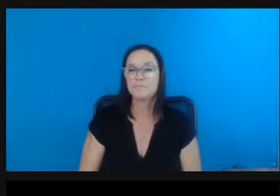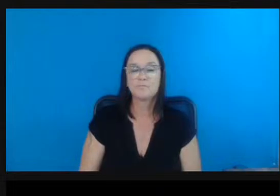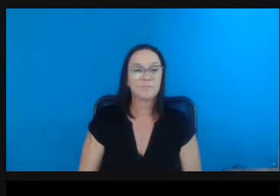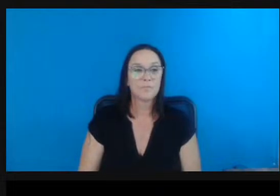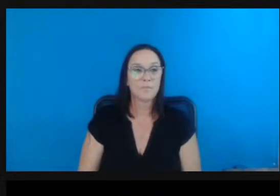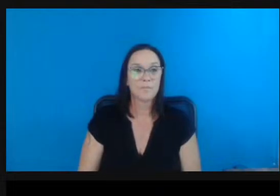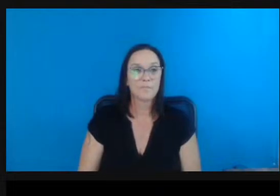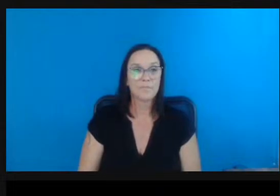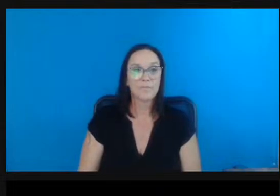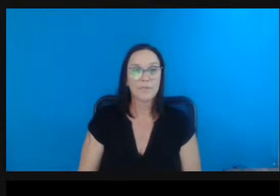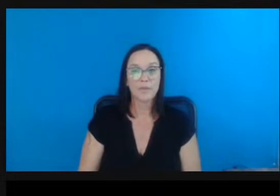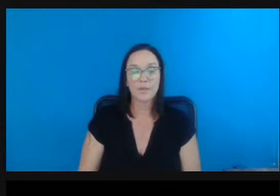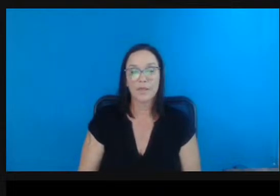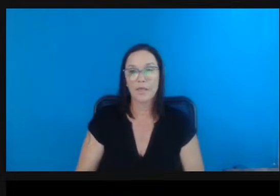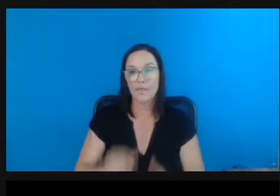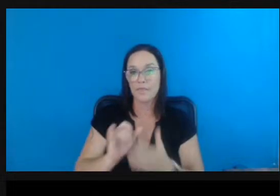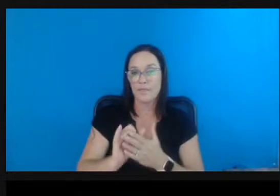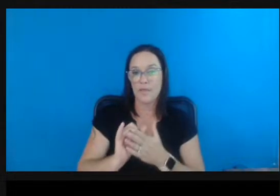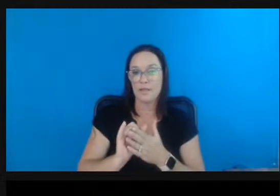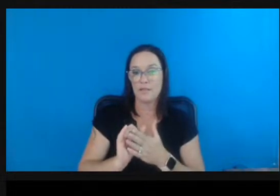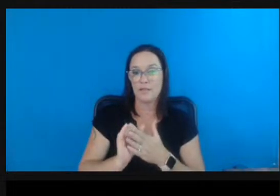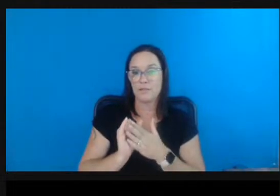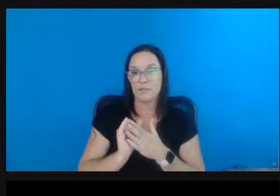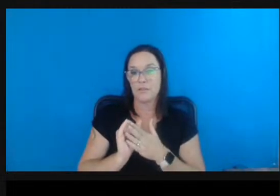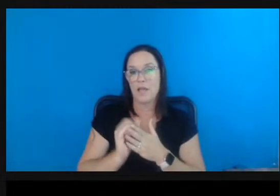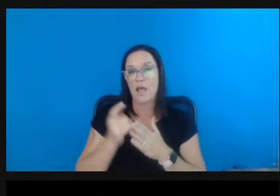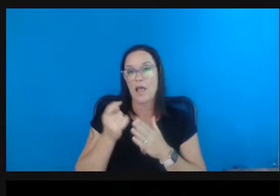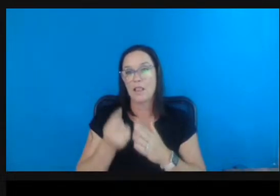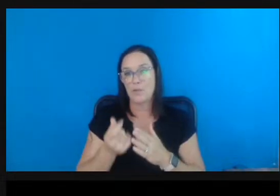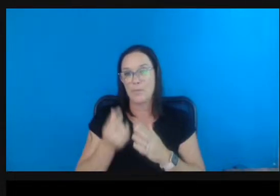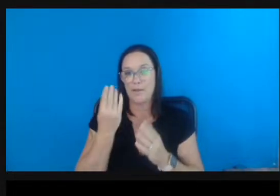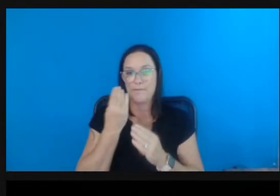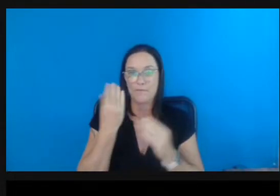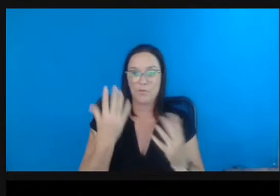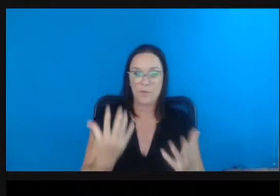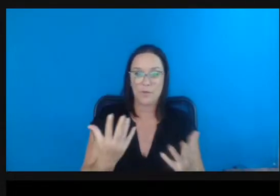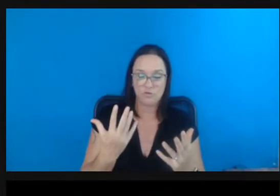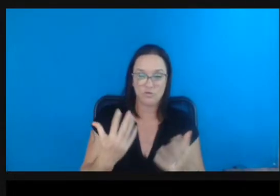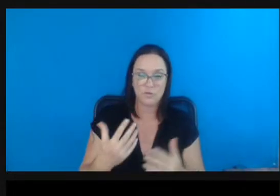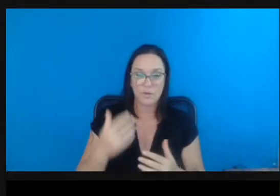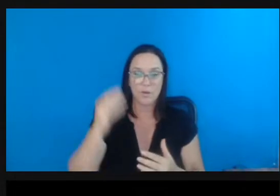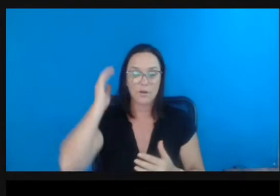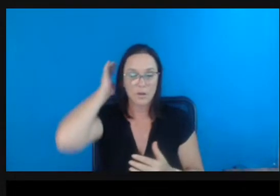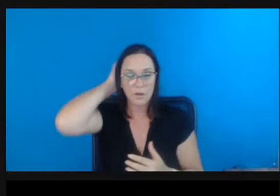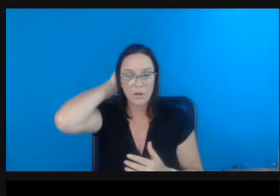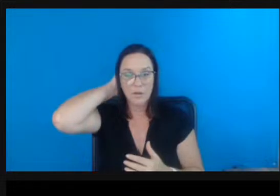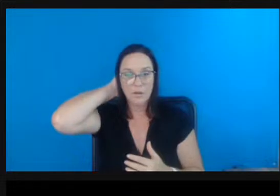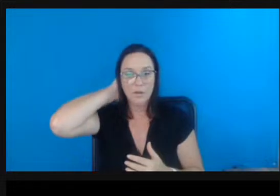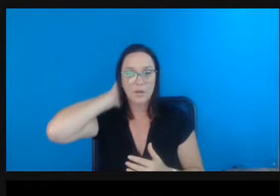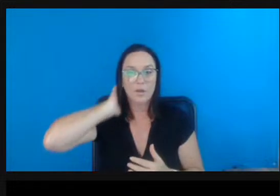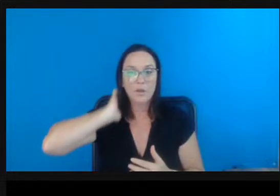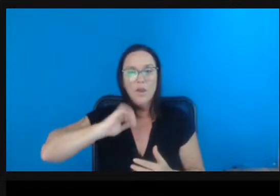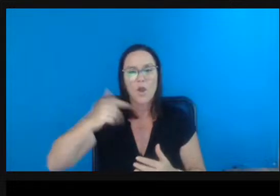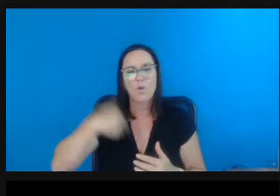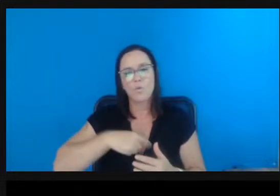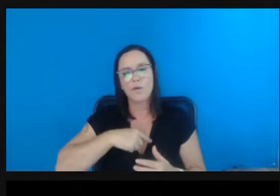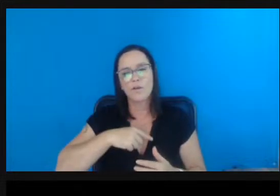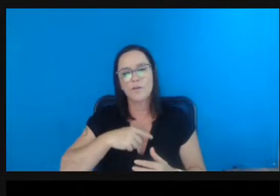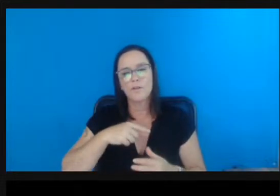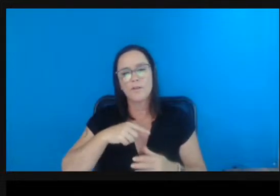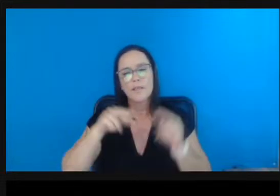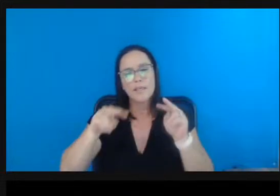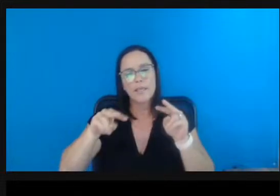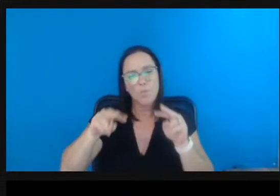So that's just a little bit of a slight detour we can come back to it there, right? Of, you know, what's going on here. Patterns to keep our eyes on. I don't think anything